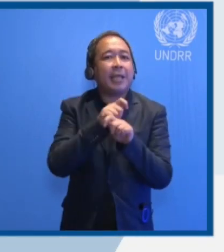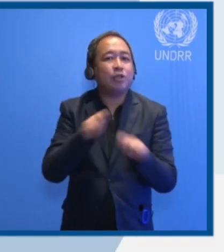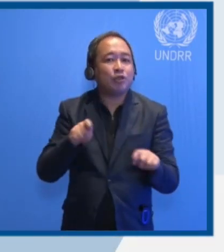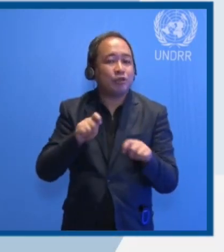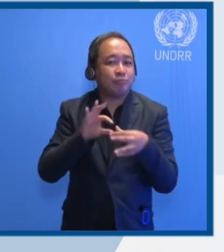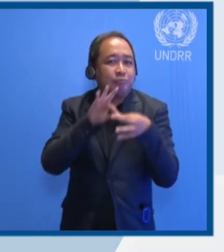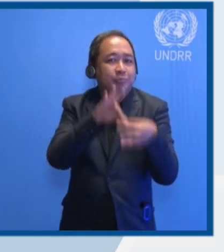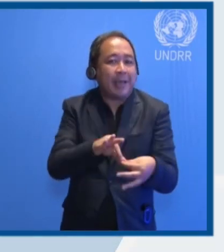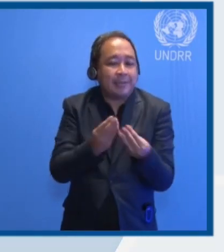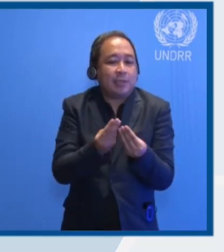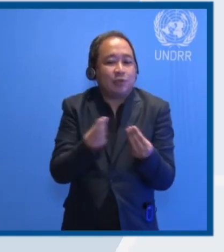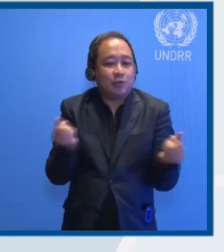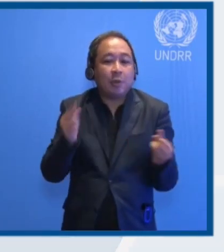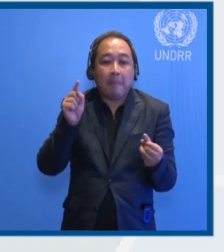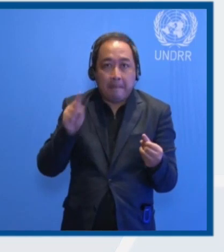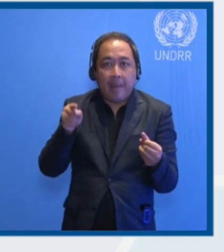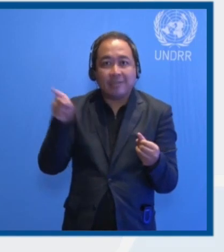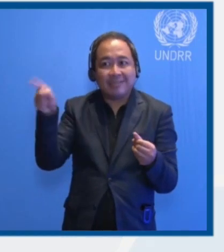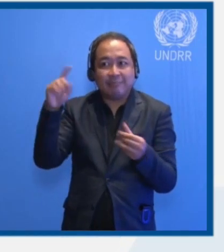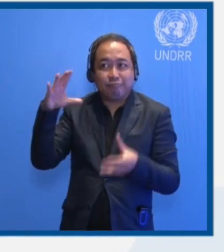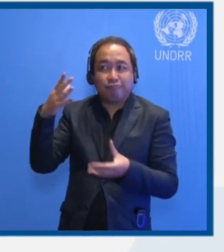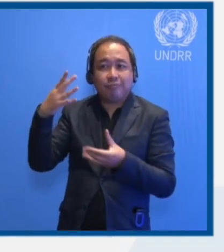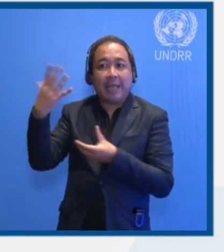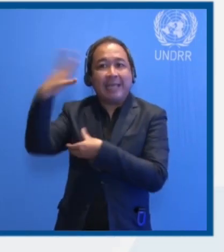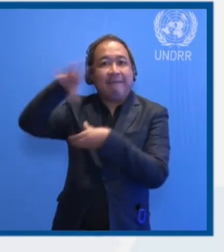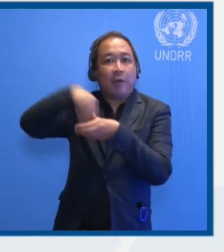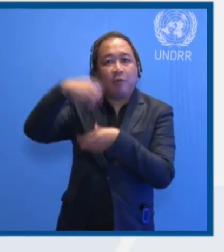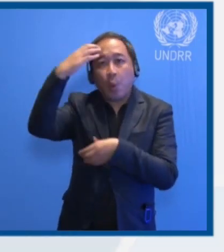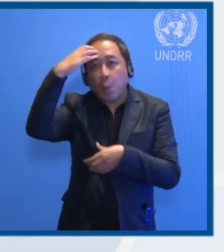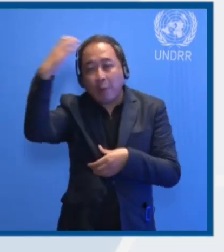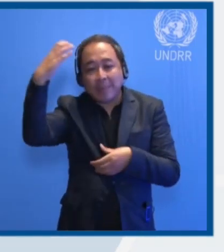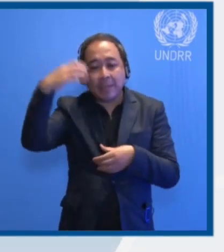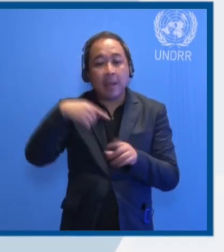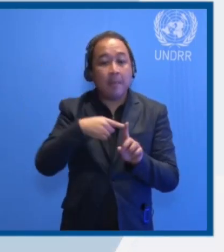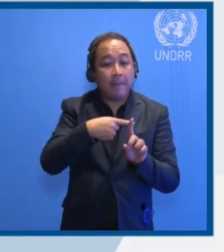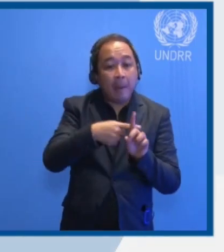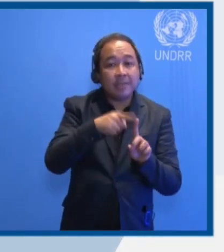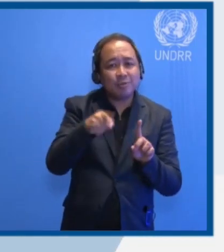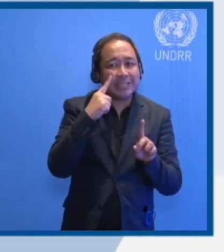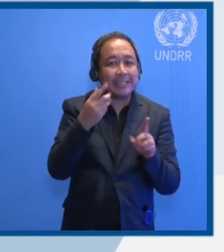governance, particularly to ensure various natural resources utilization consider